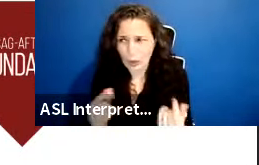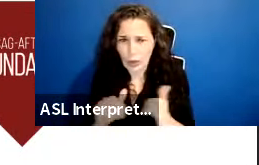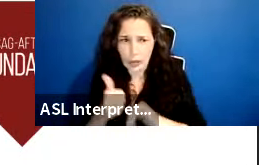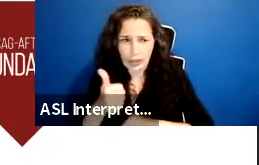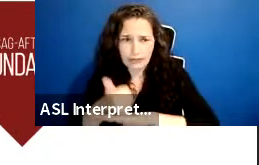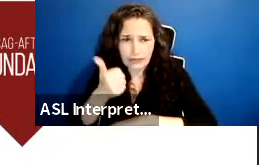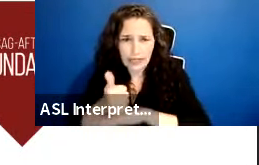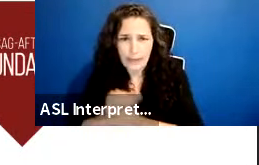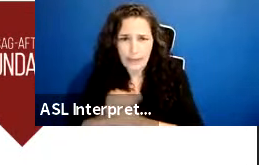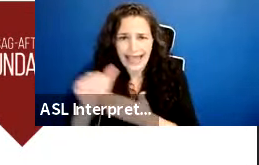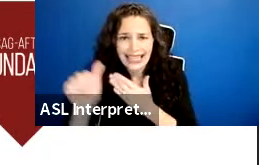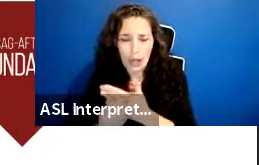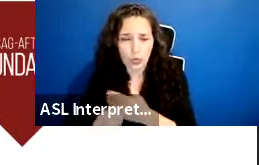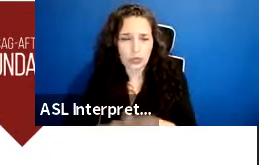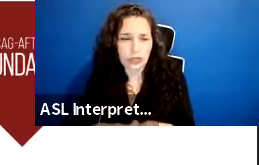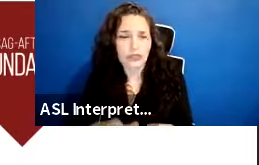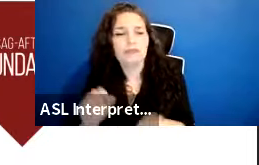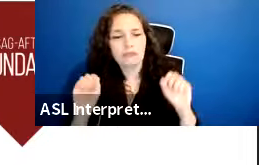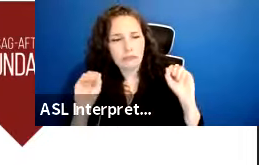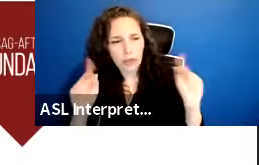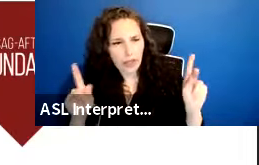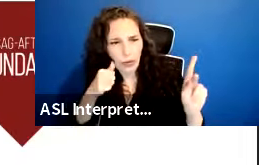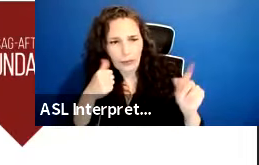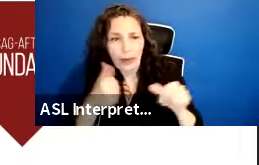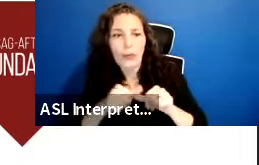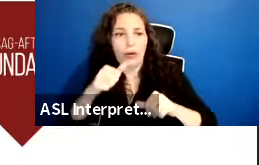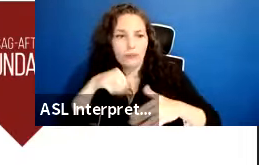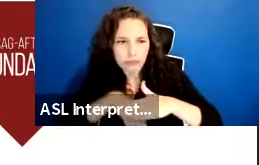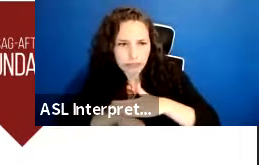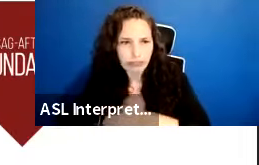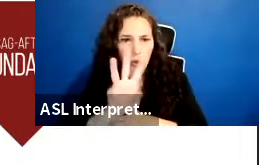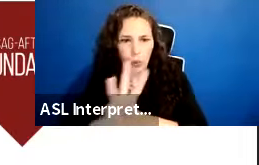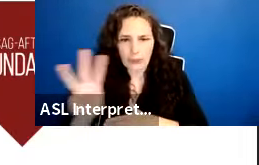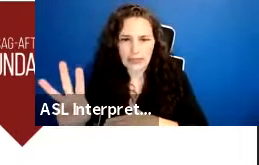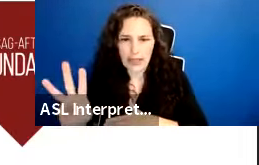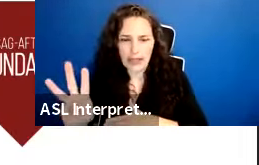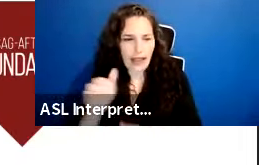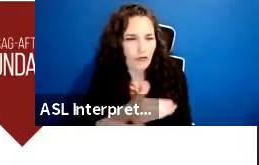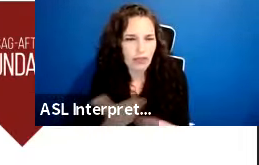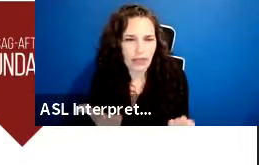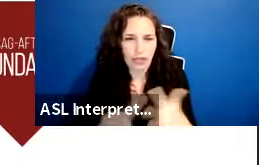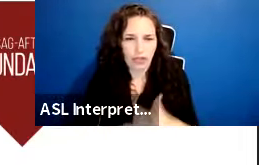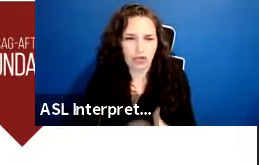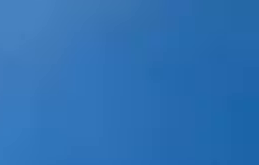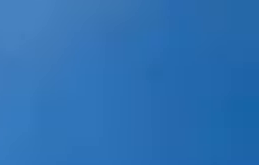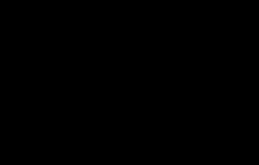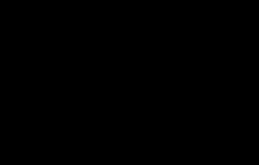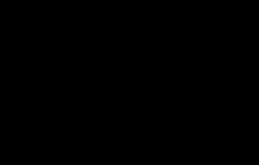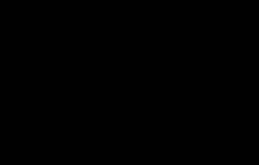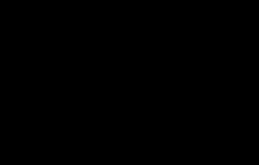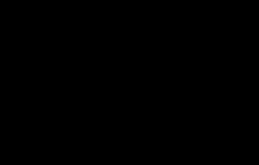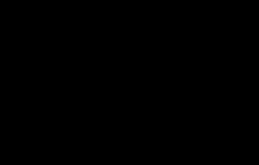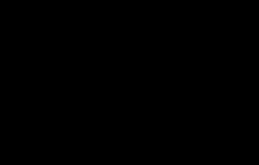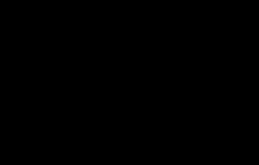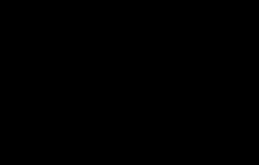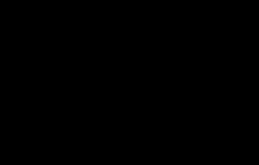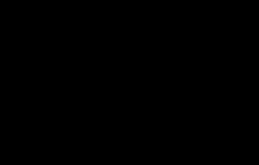Again, everything's happening on the website. So let's go to the website and create an account.